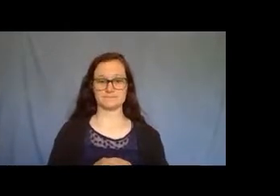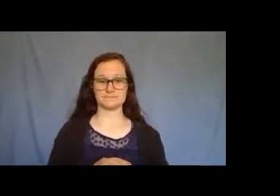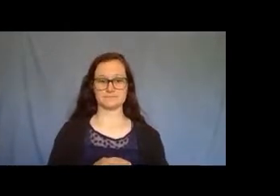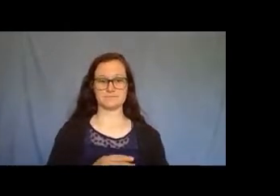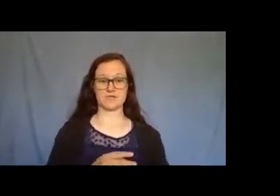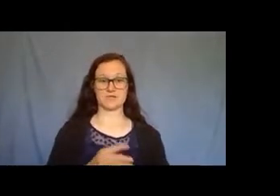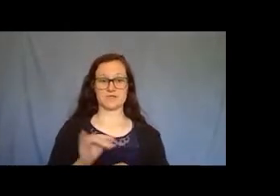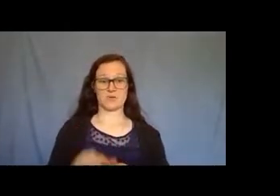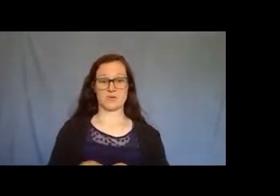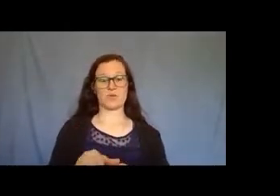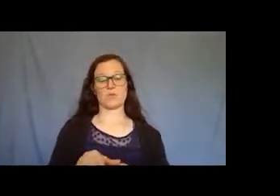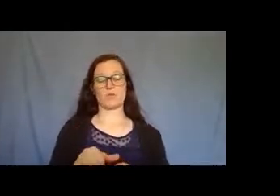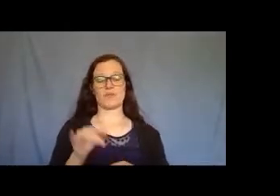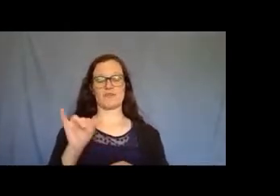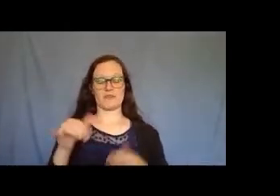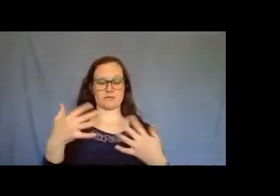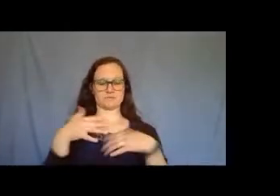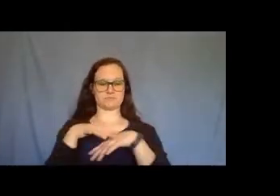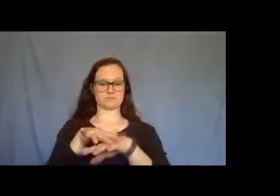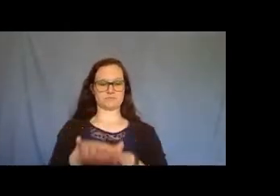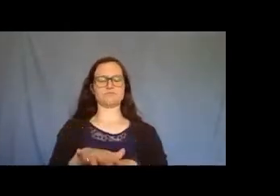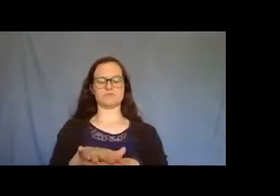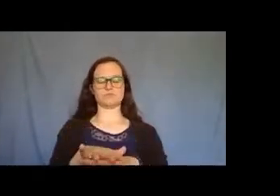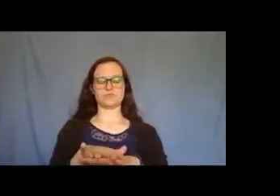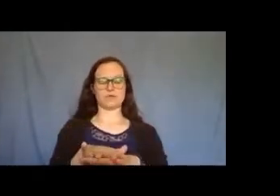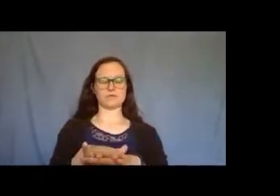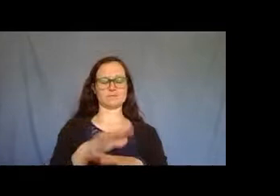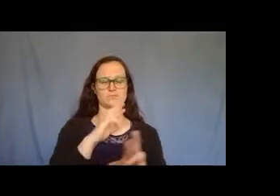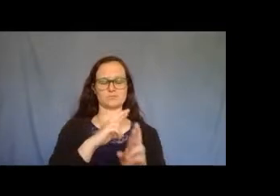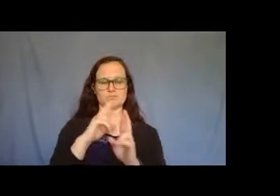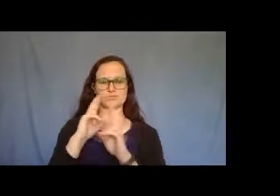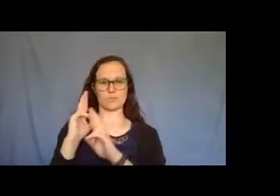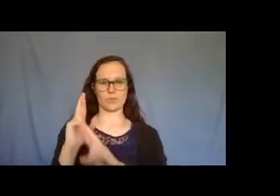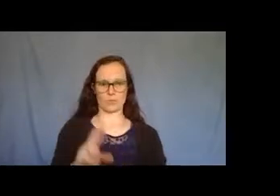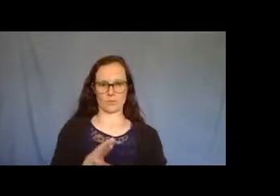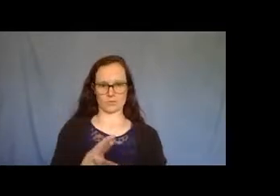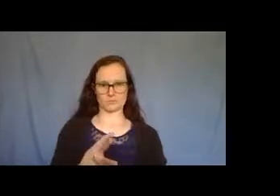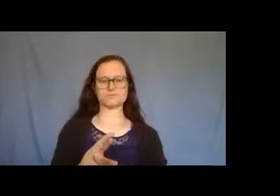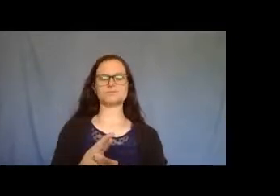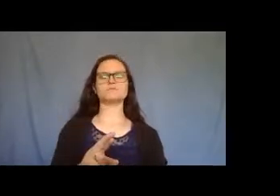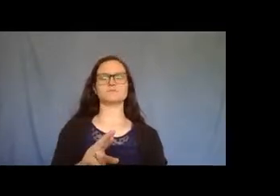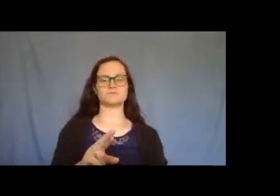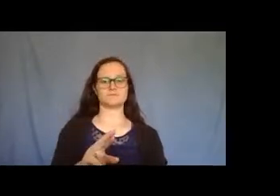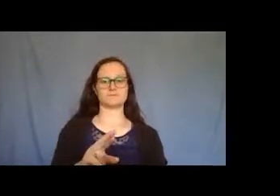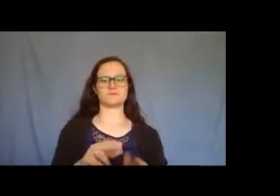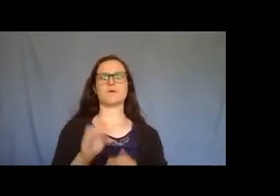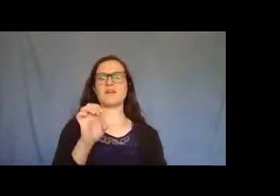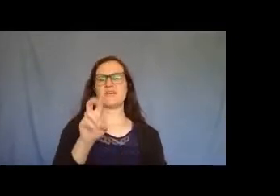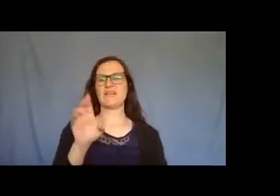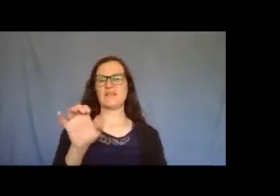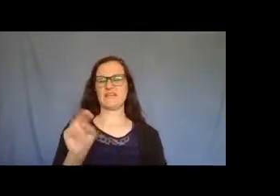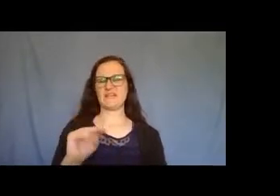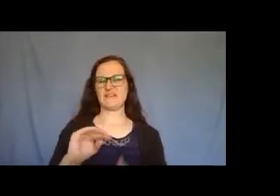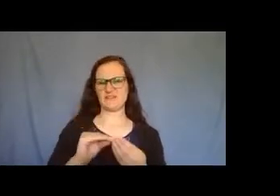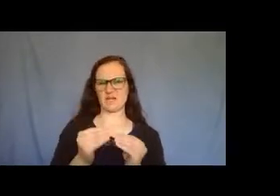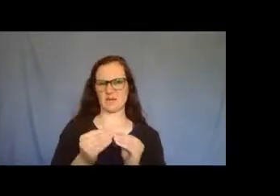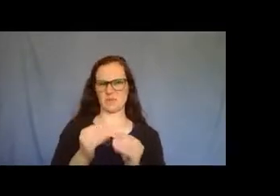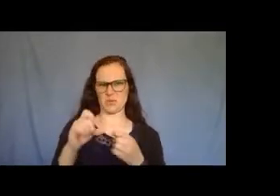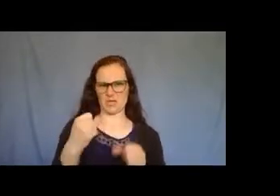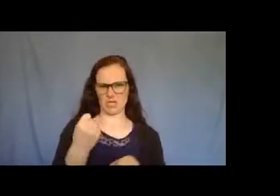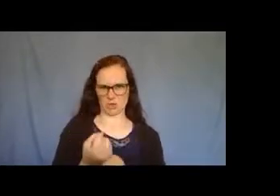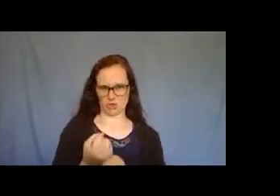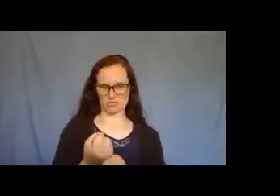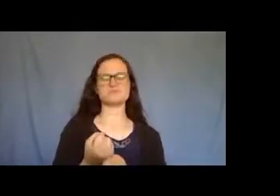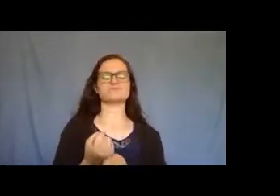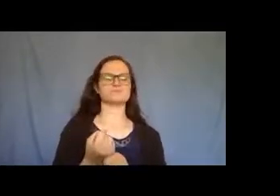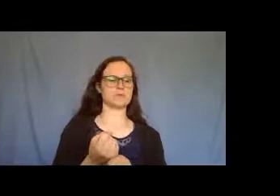report. Every even-numbered year, we submit this report to the public and EPA that describes water quality and